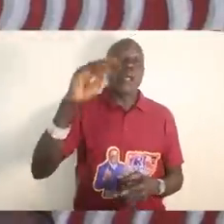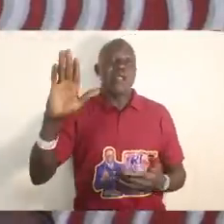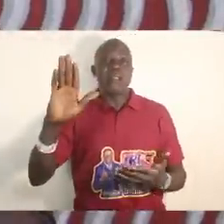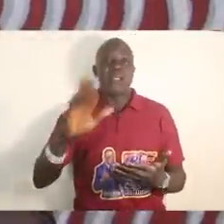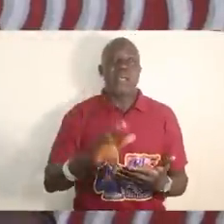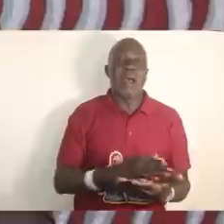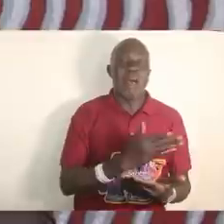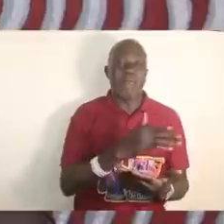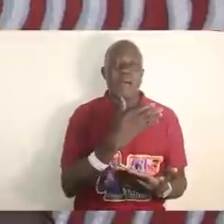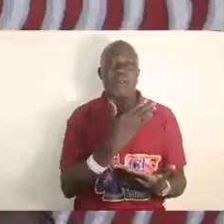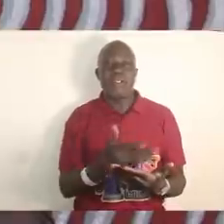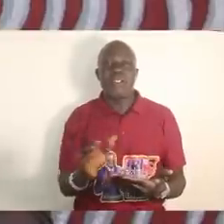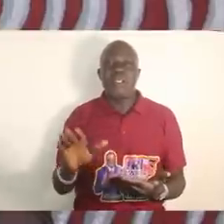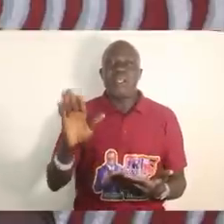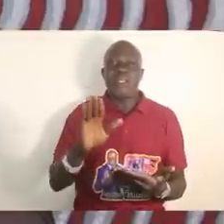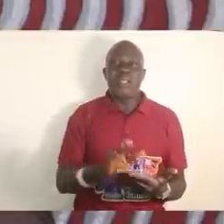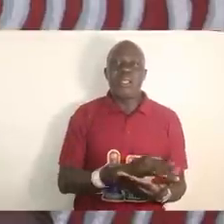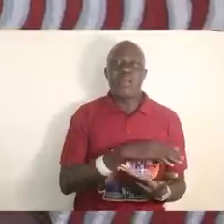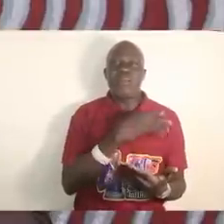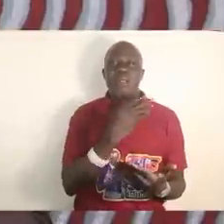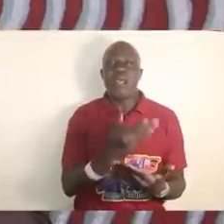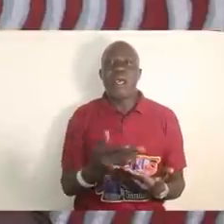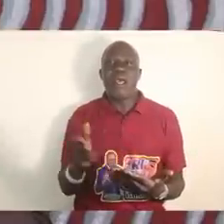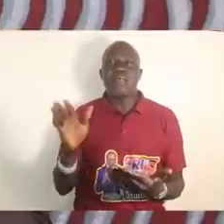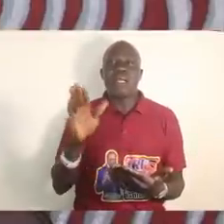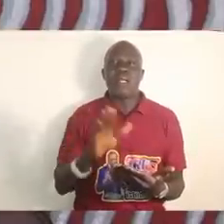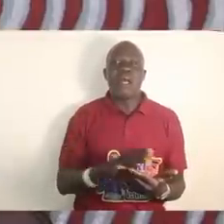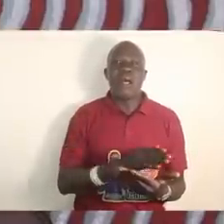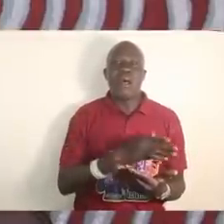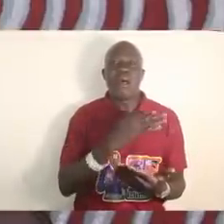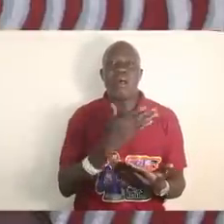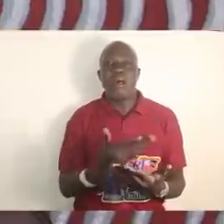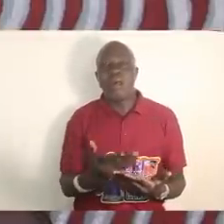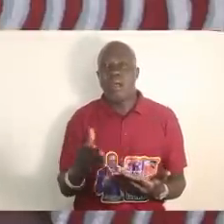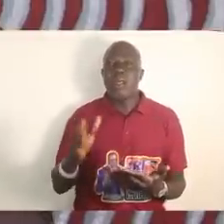mundo kasi kavare ebi yeye no